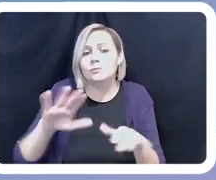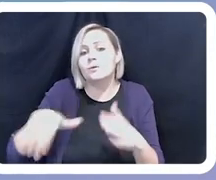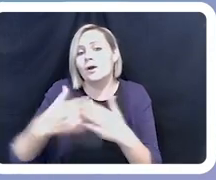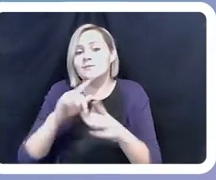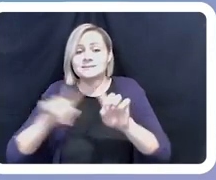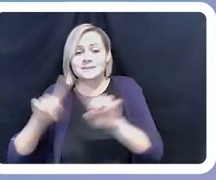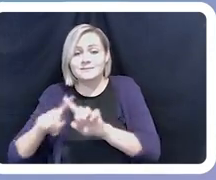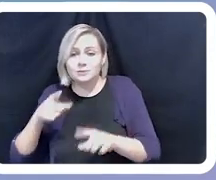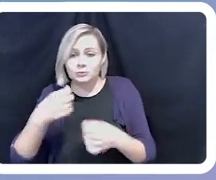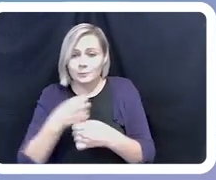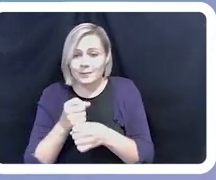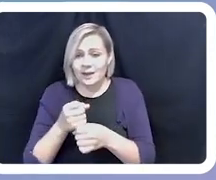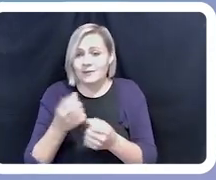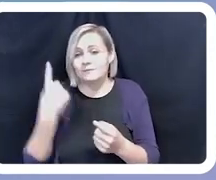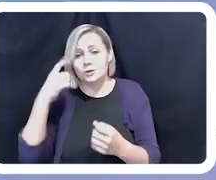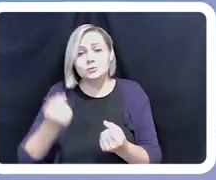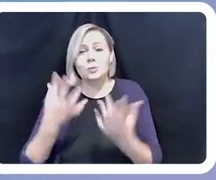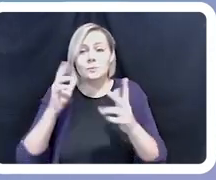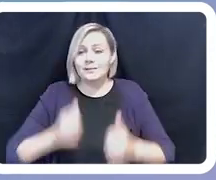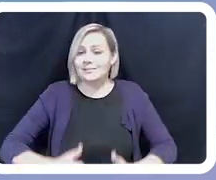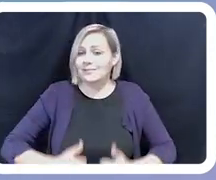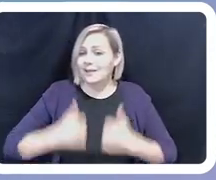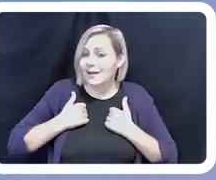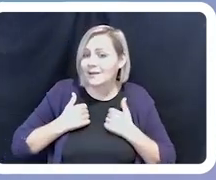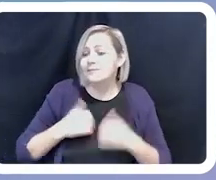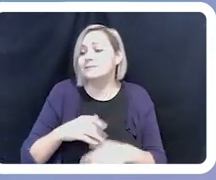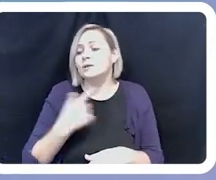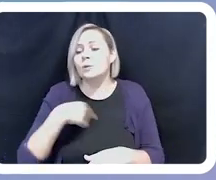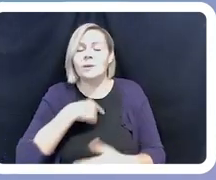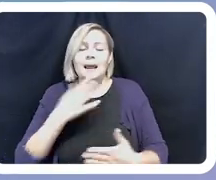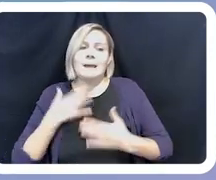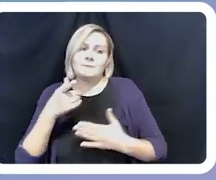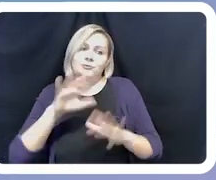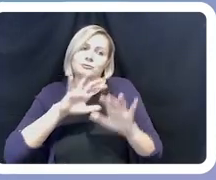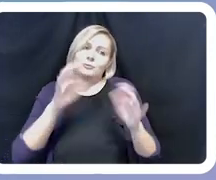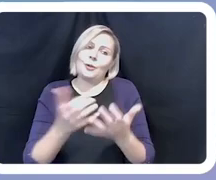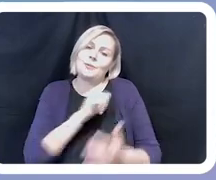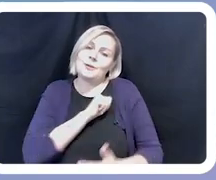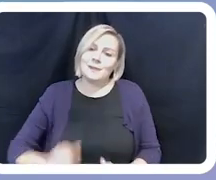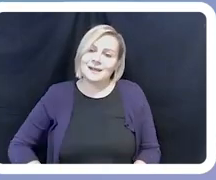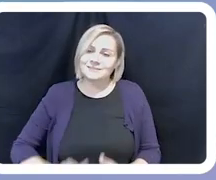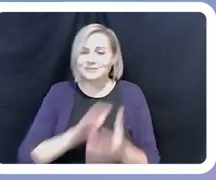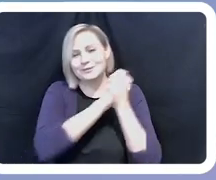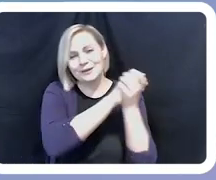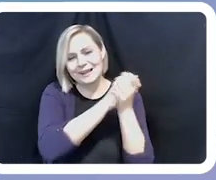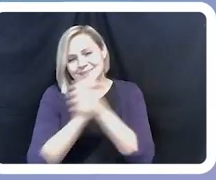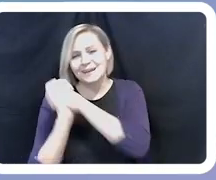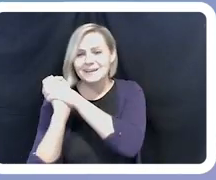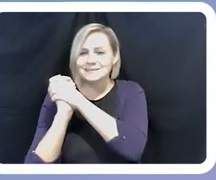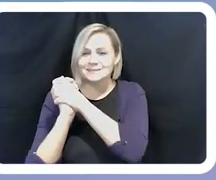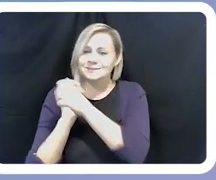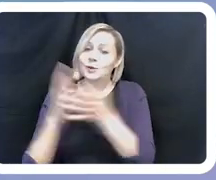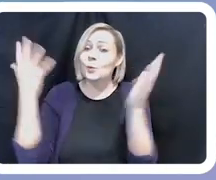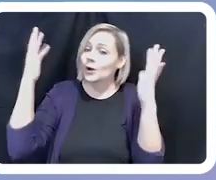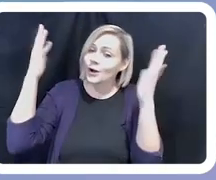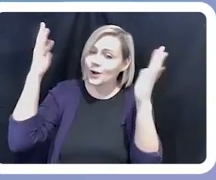in so many lives. And we're so proud of you and so happy to have you as a global ambassador. And congratulations!